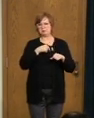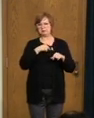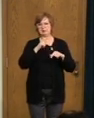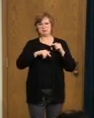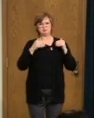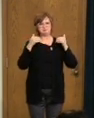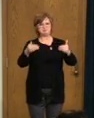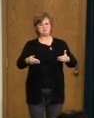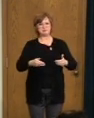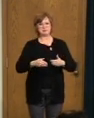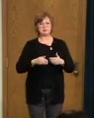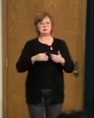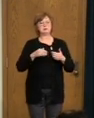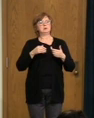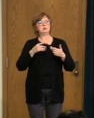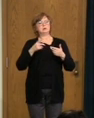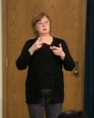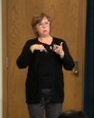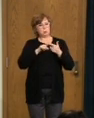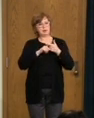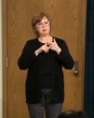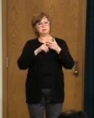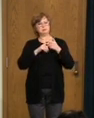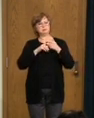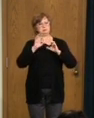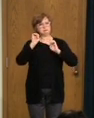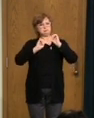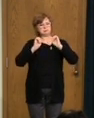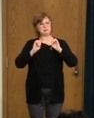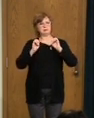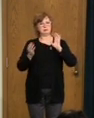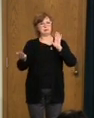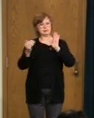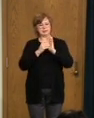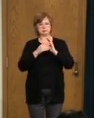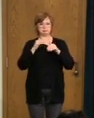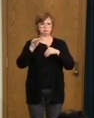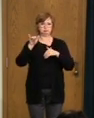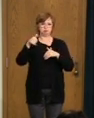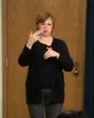of, can we maintain these current measures? Do they have to be